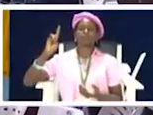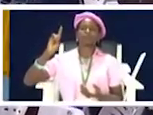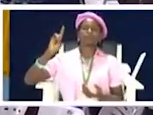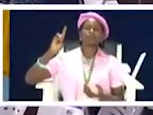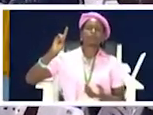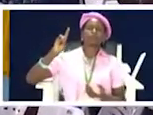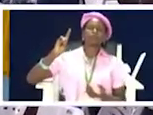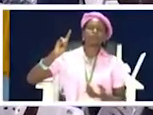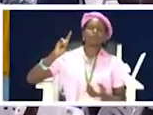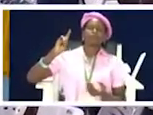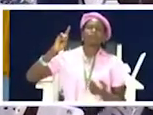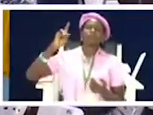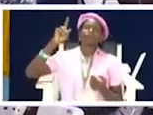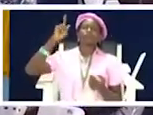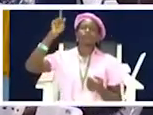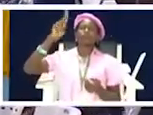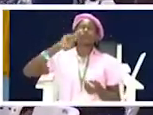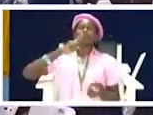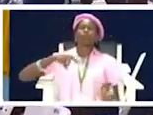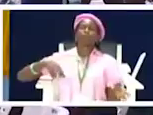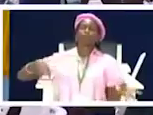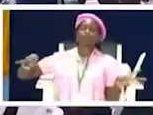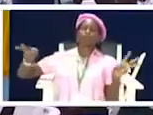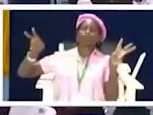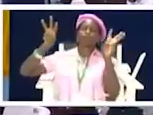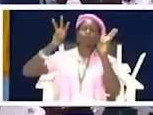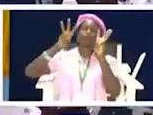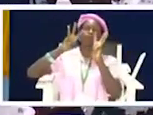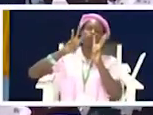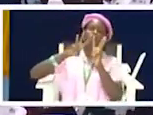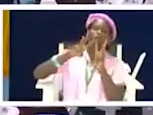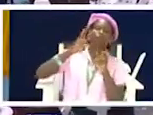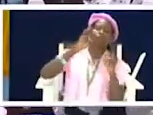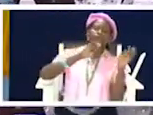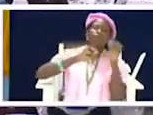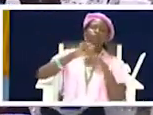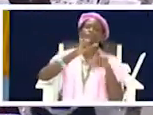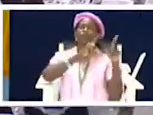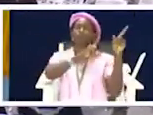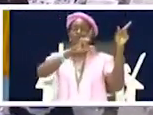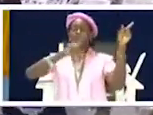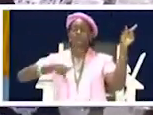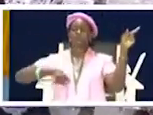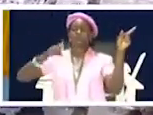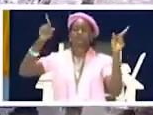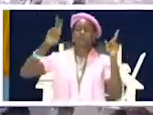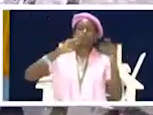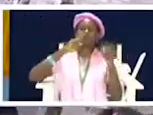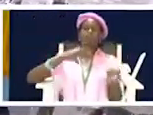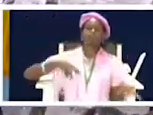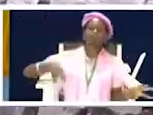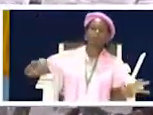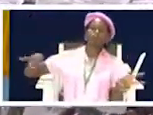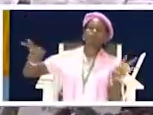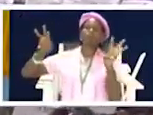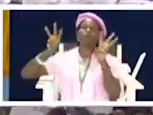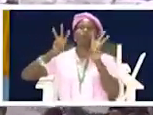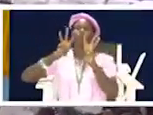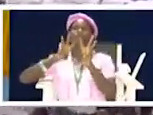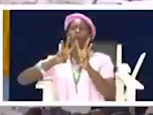glorified. Hallelujah. You are worthy. O Lord, you